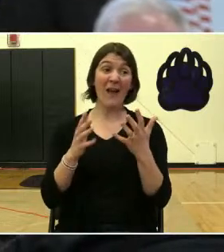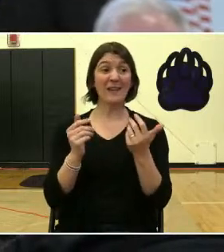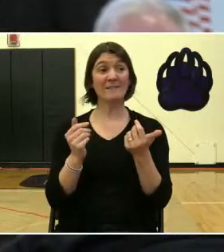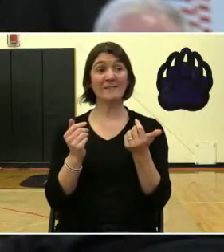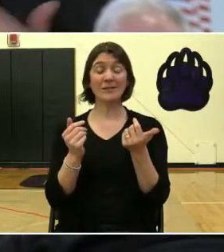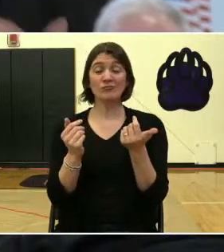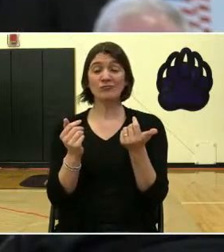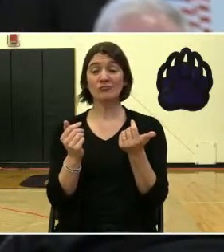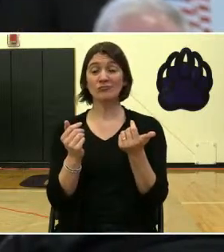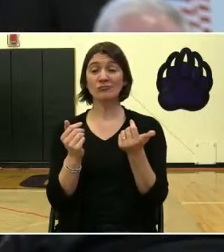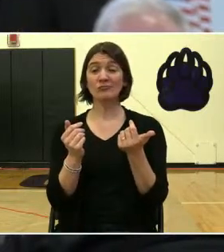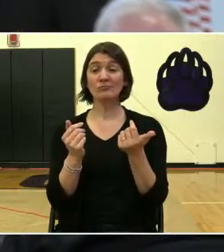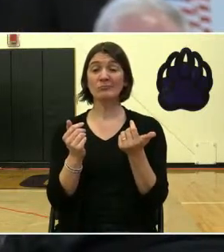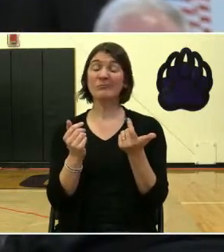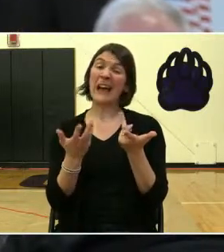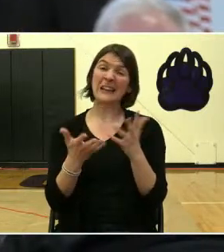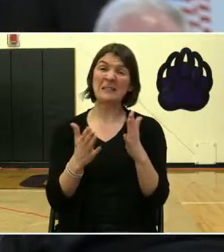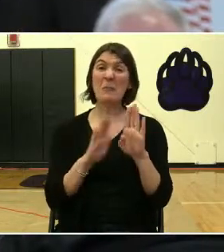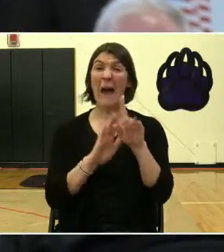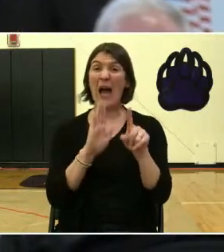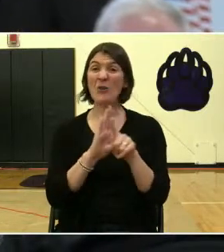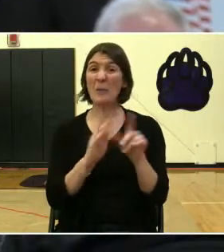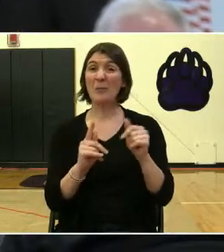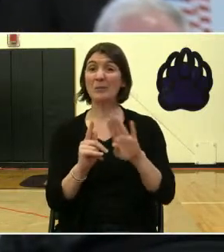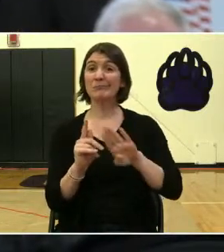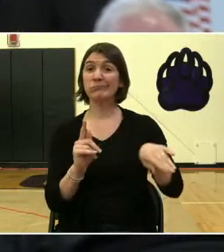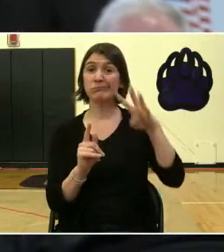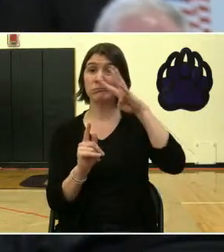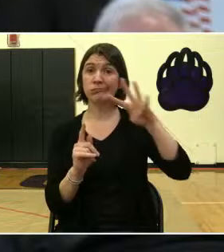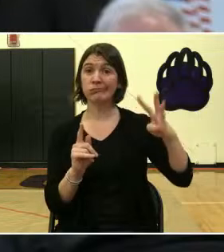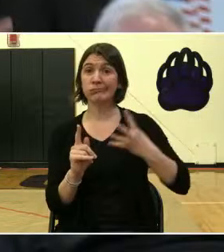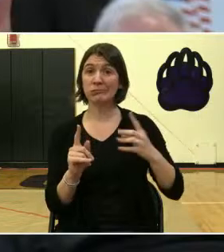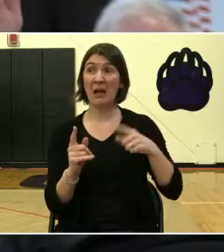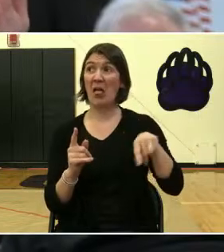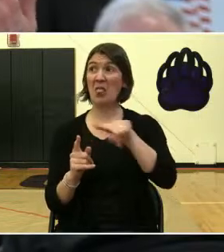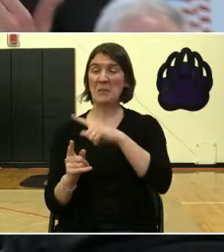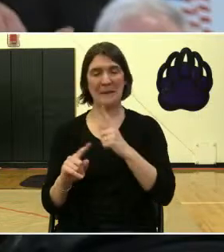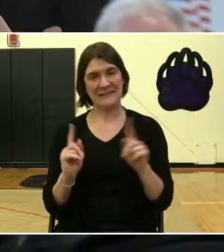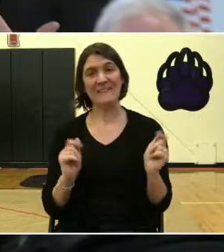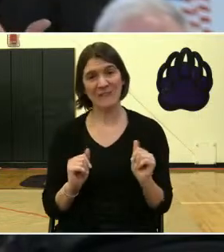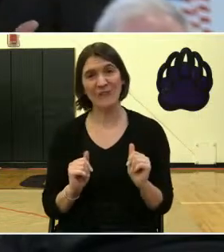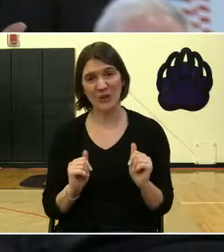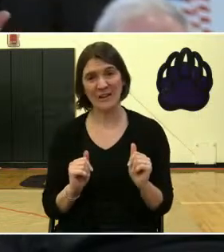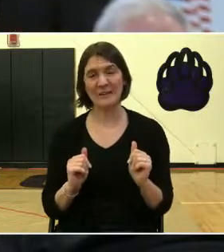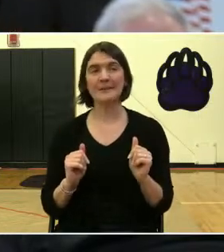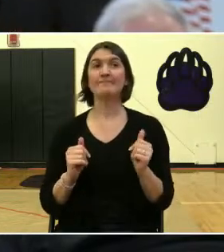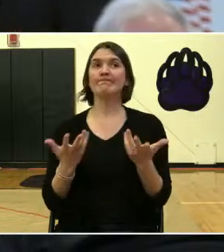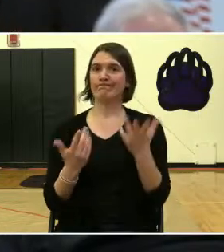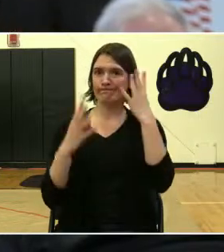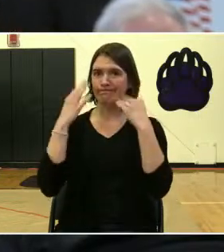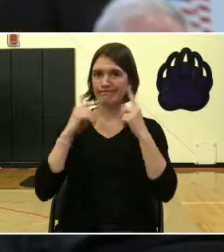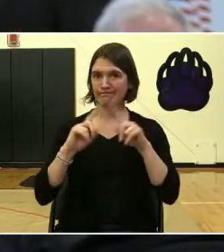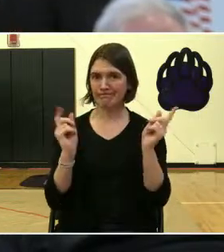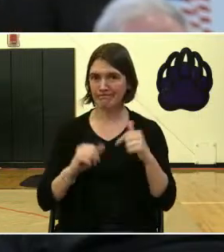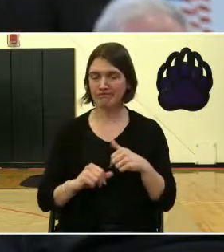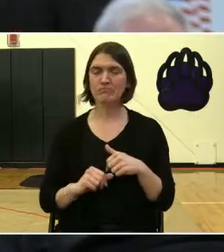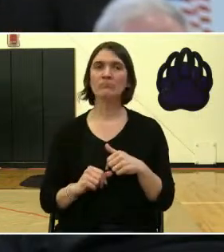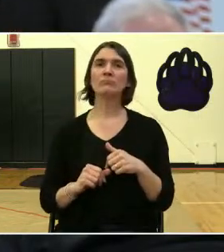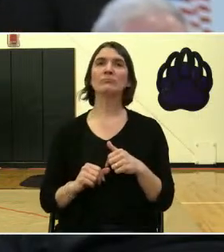more marginalized background than a lot of people here um and the way that